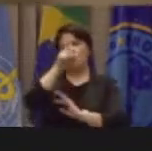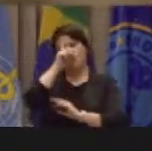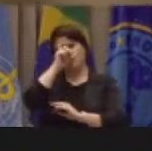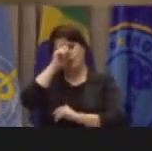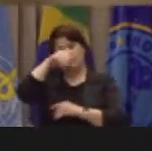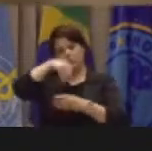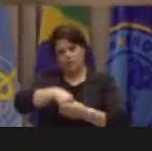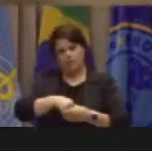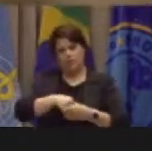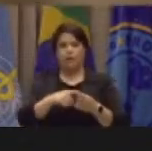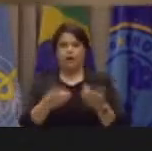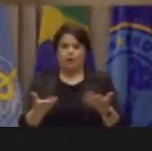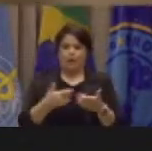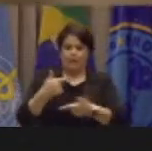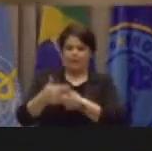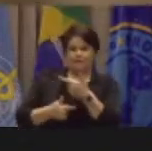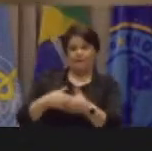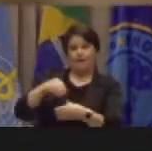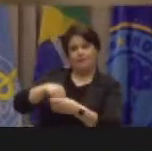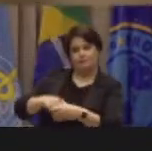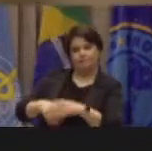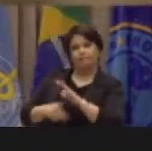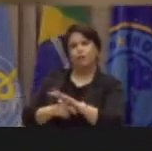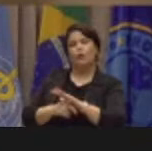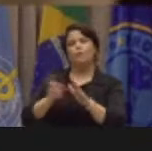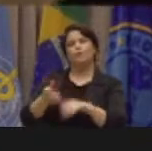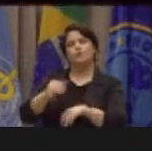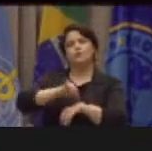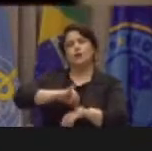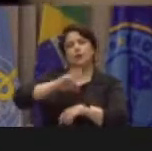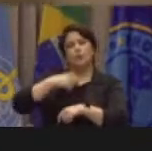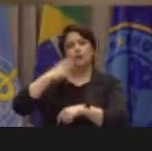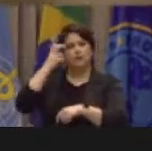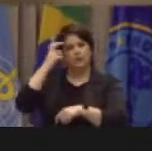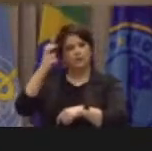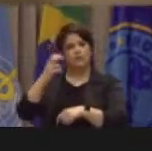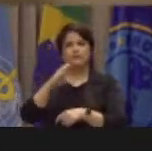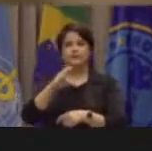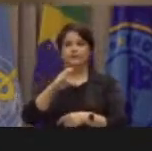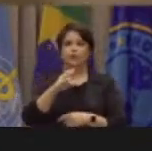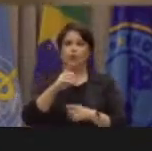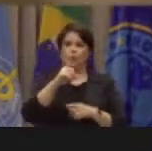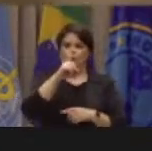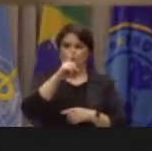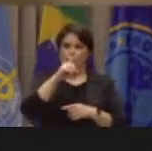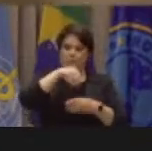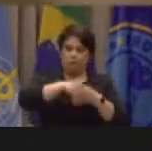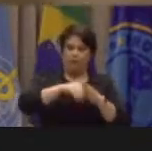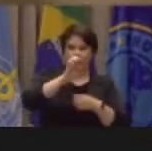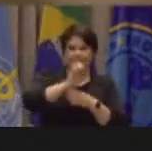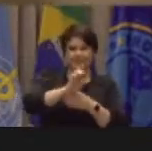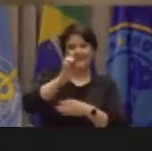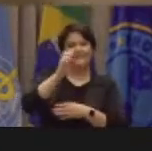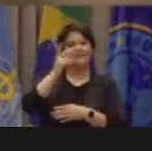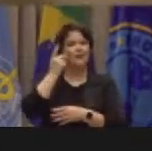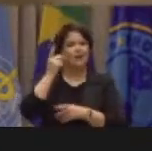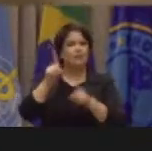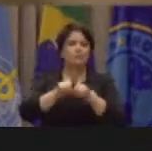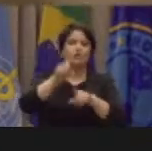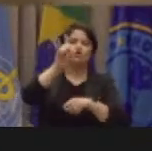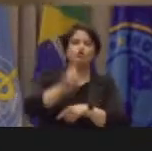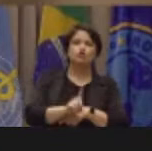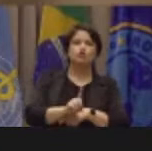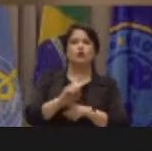hospital environment, technical consultant and Center of Intelligence of the state of Ceará.